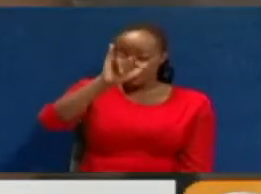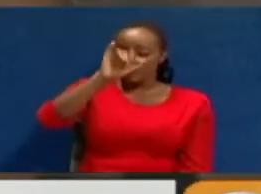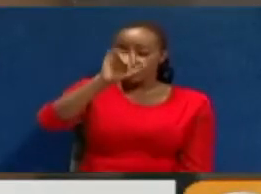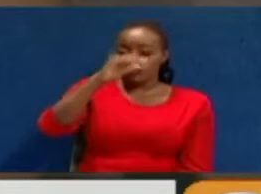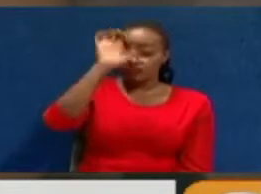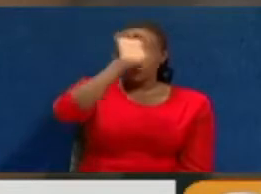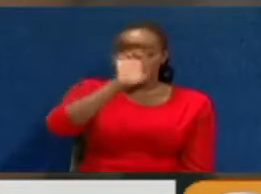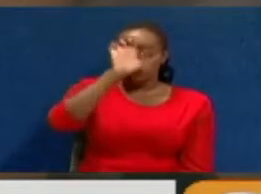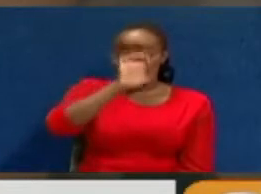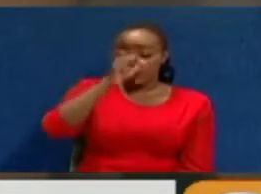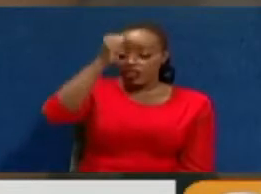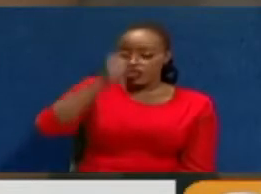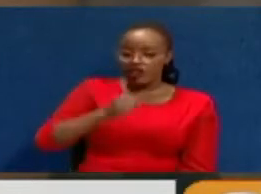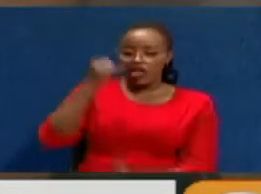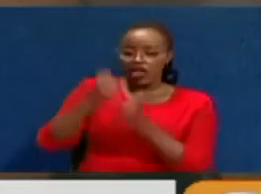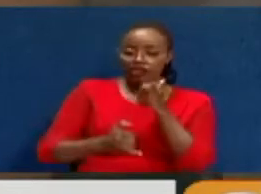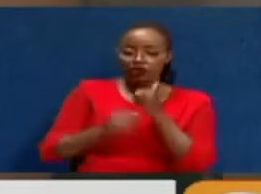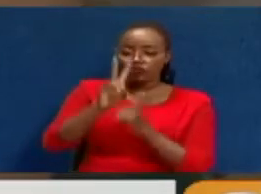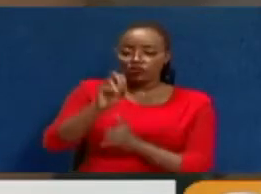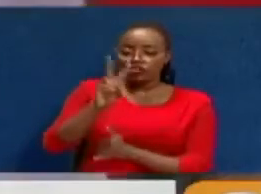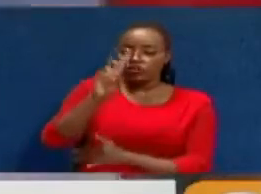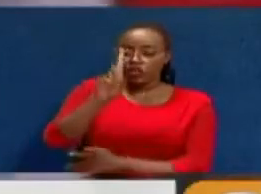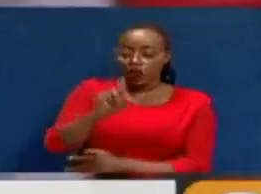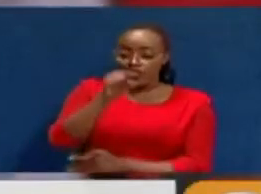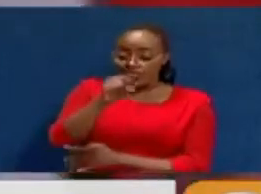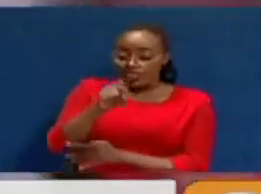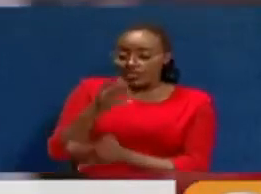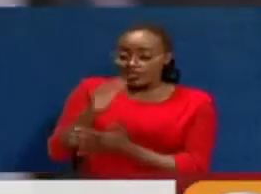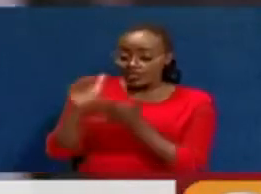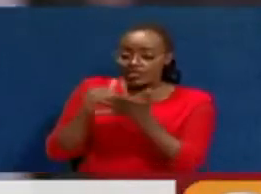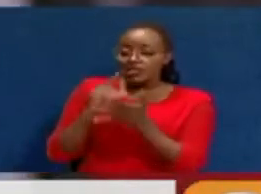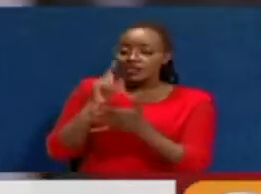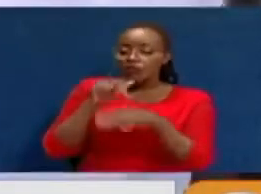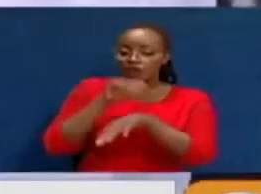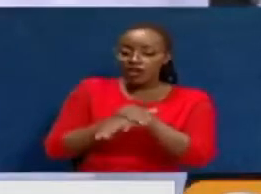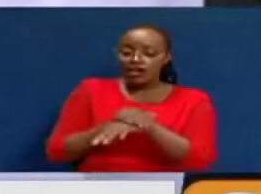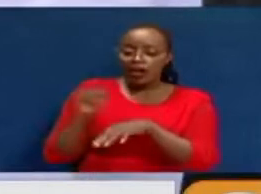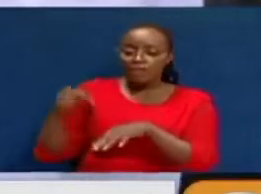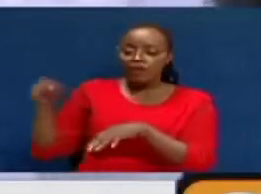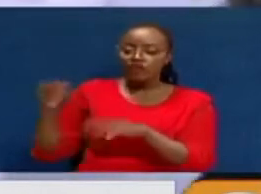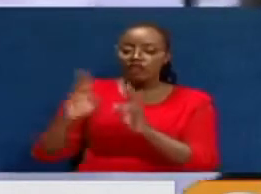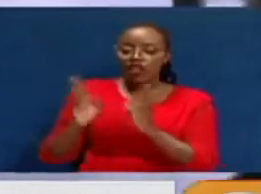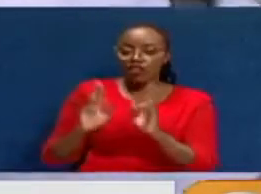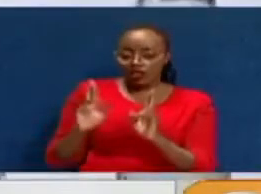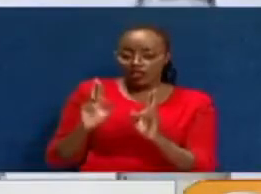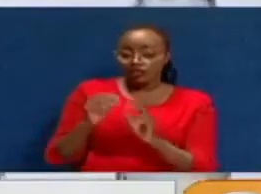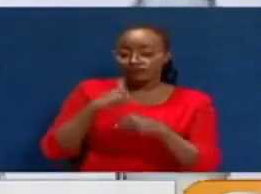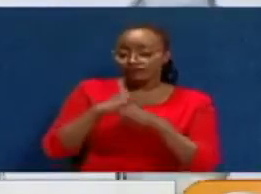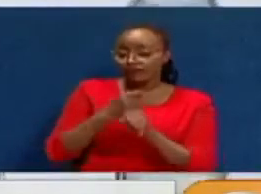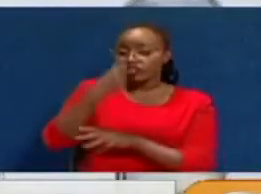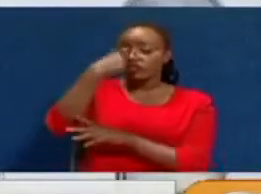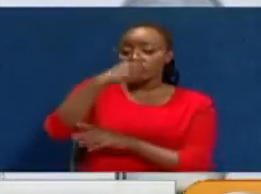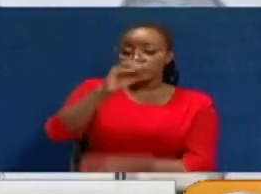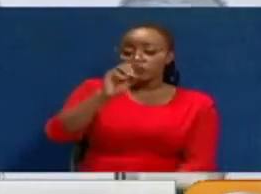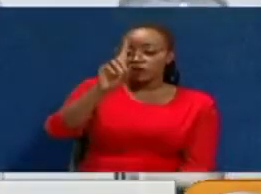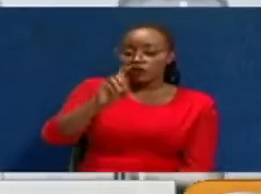and southern neighborhoods by the end of 2021. The facility says it has already secured millions of ready-made doses of the